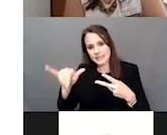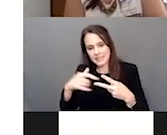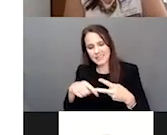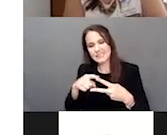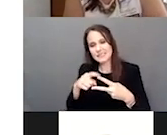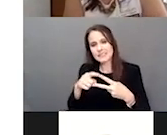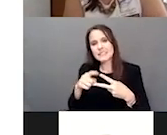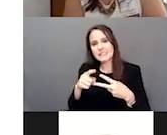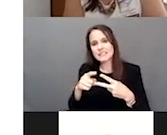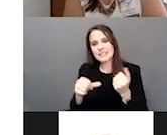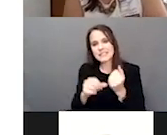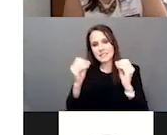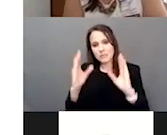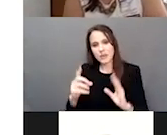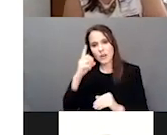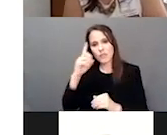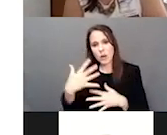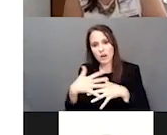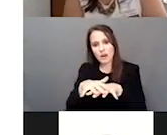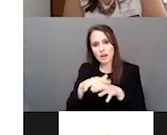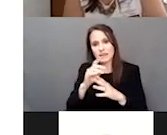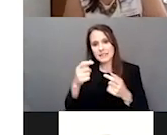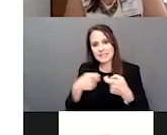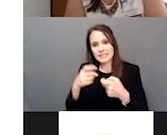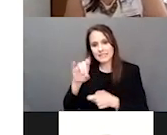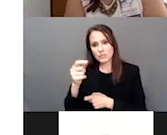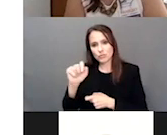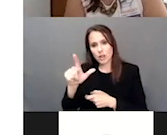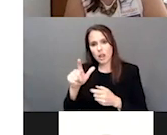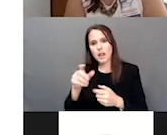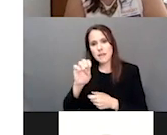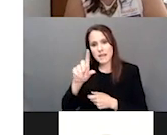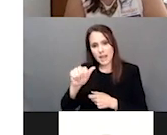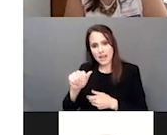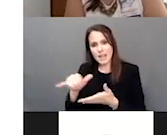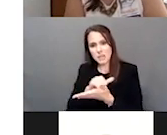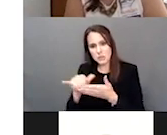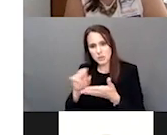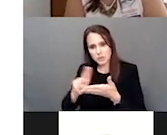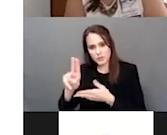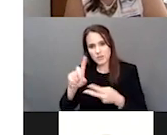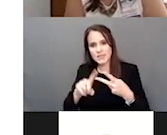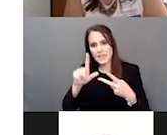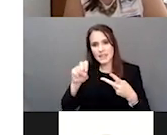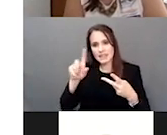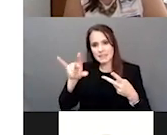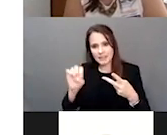of integrated digital media at New York University. Lesley-Ann Noel is an associate director of